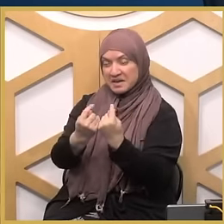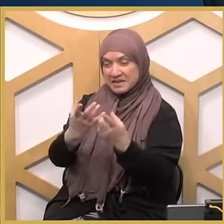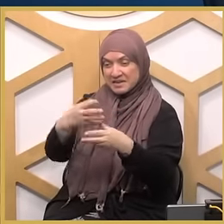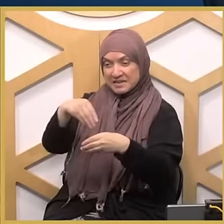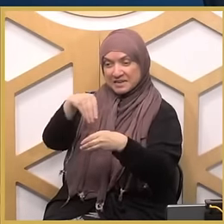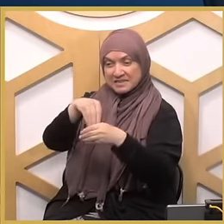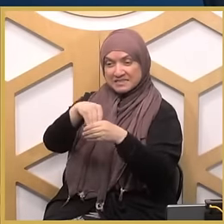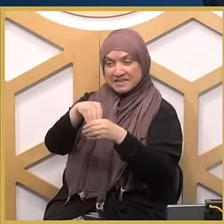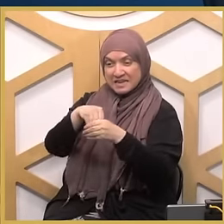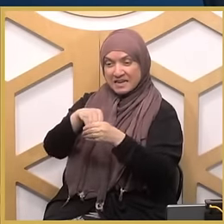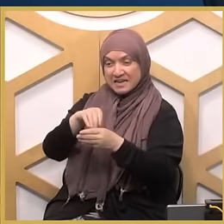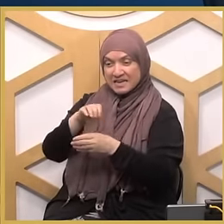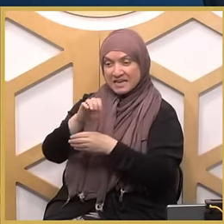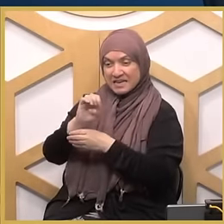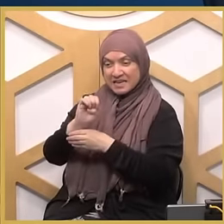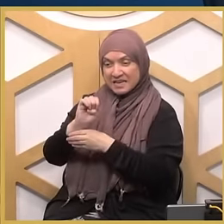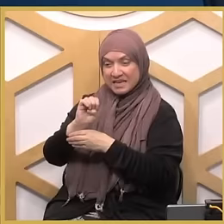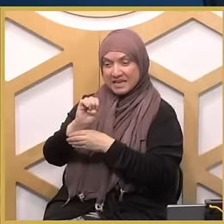imagine,